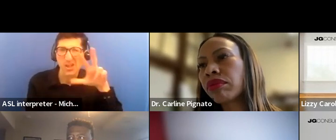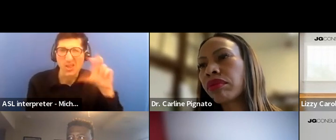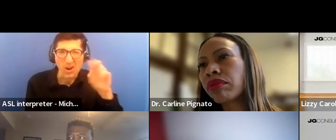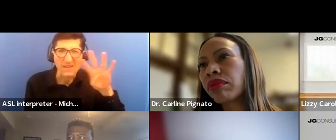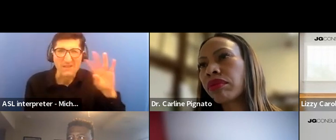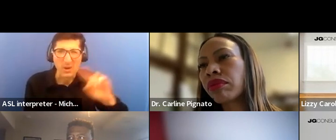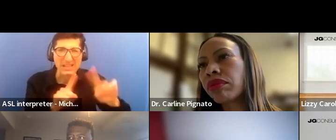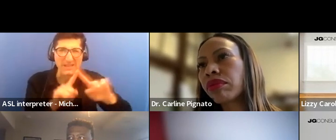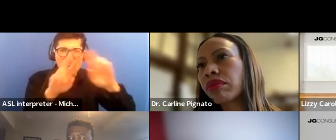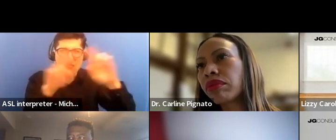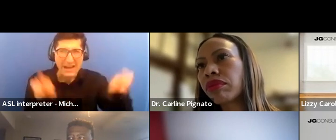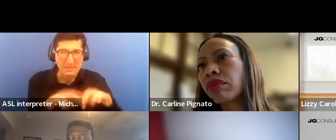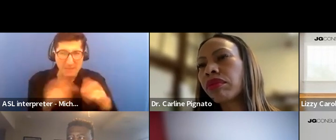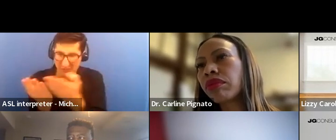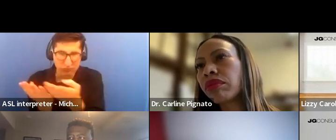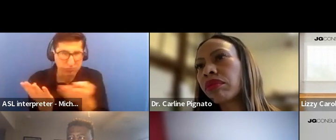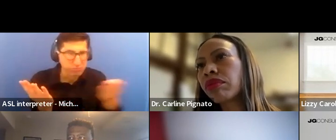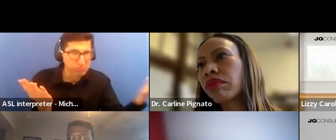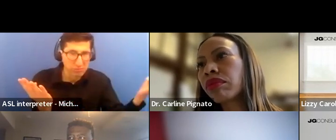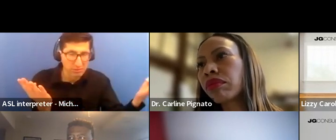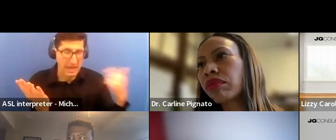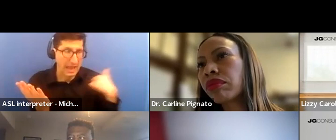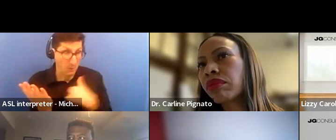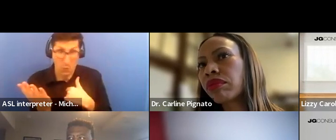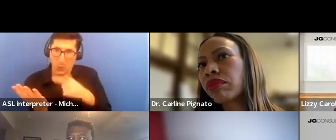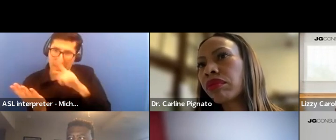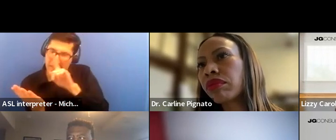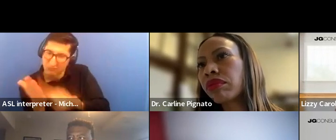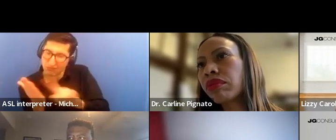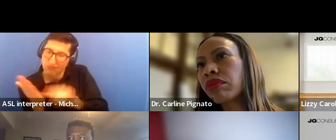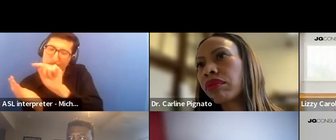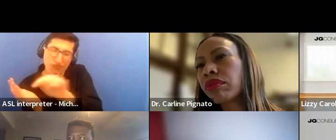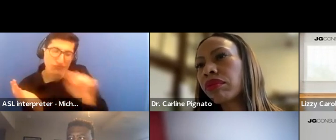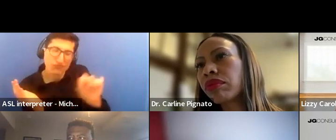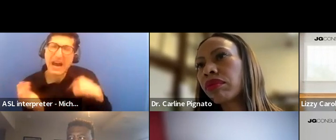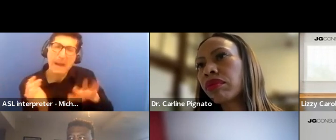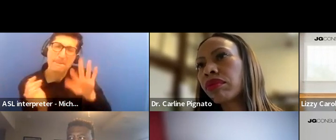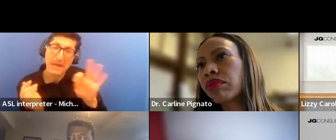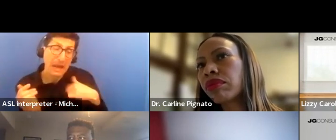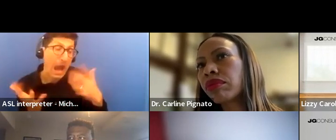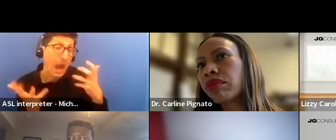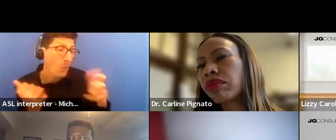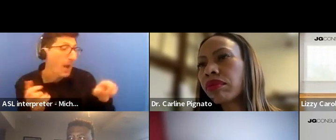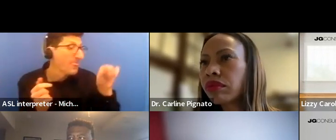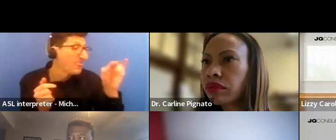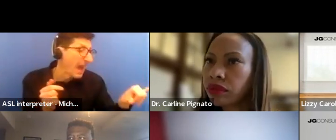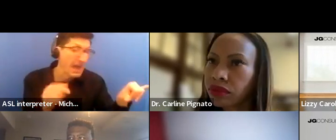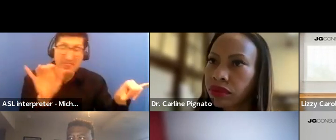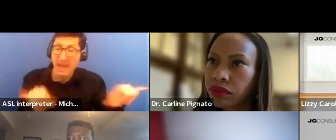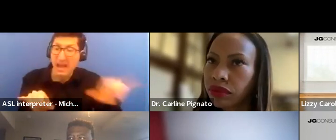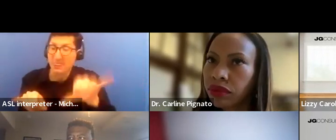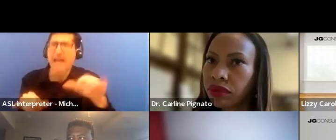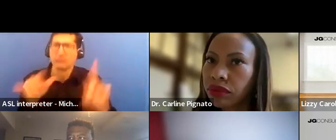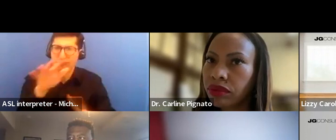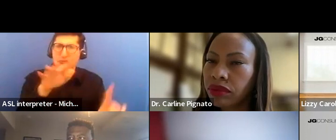come together and we do what we call a paper screen. Correct. By which you sort out who you want to see in person. Is that the process we're talking